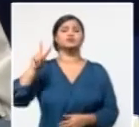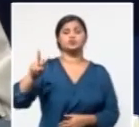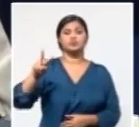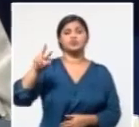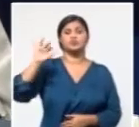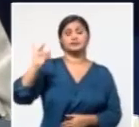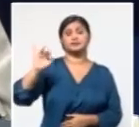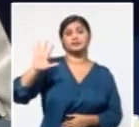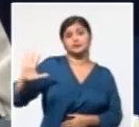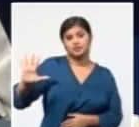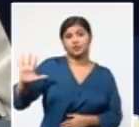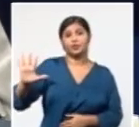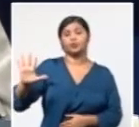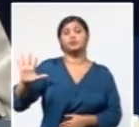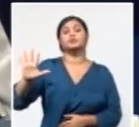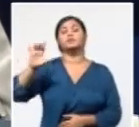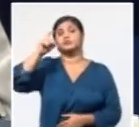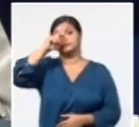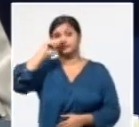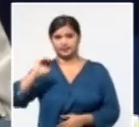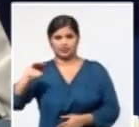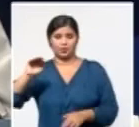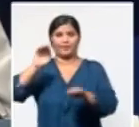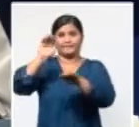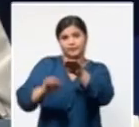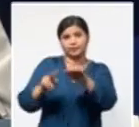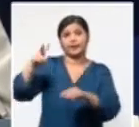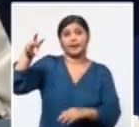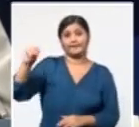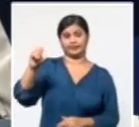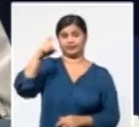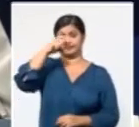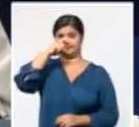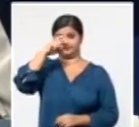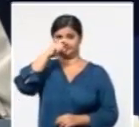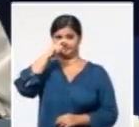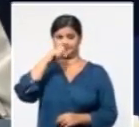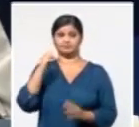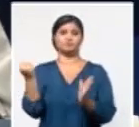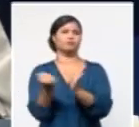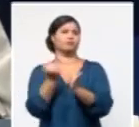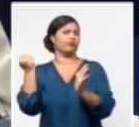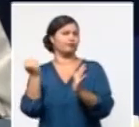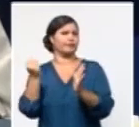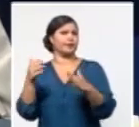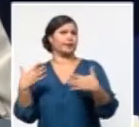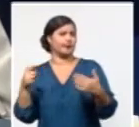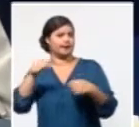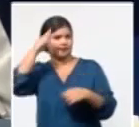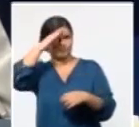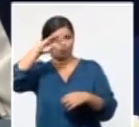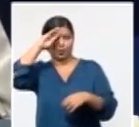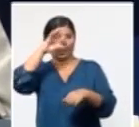275 children confirmed in our country, out of whom